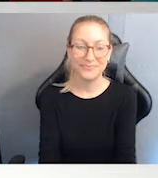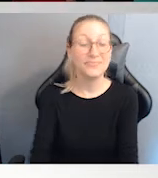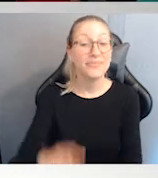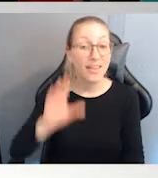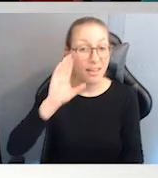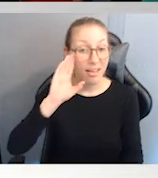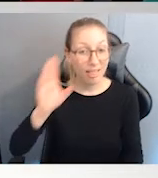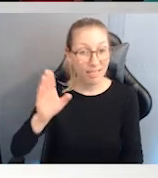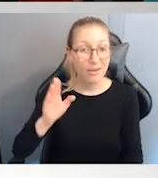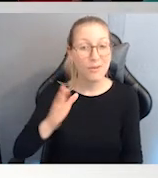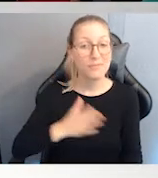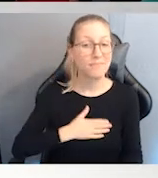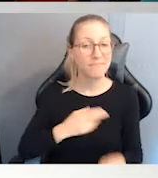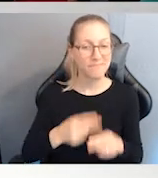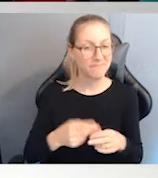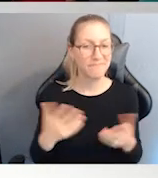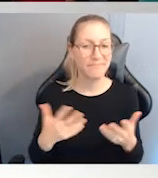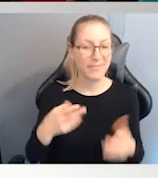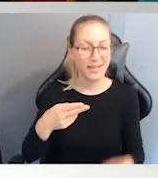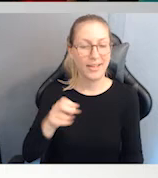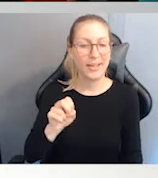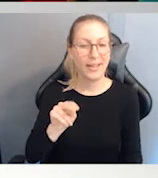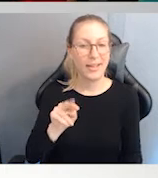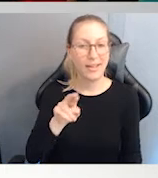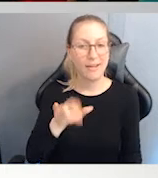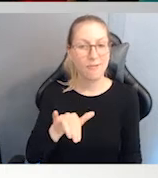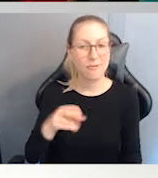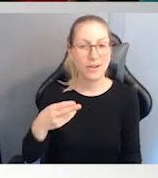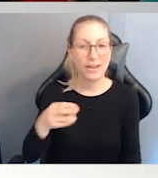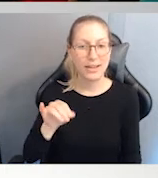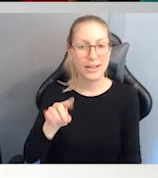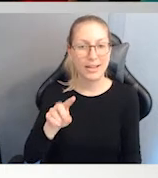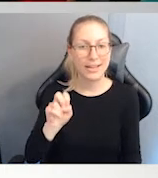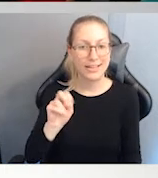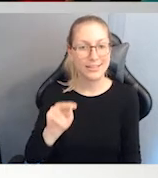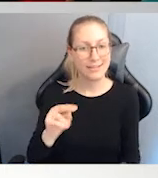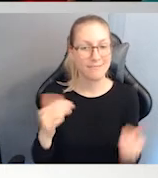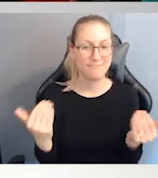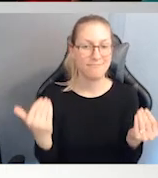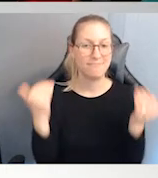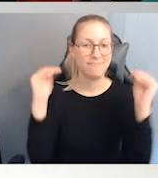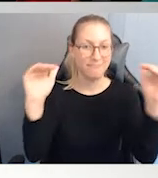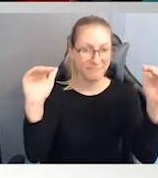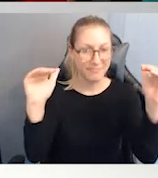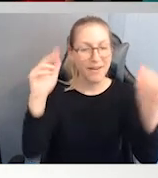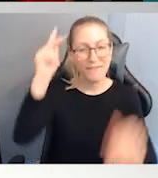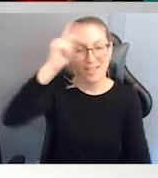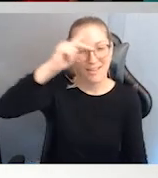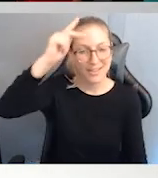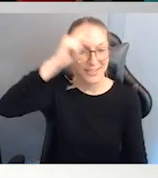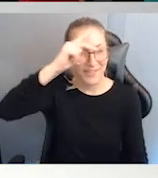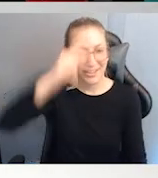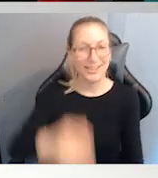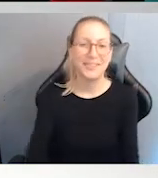Hello, my name is Henry Hayden. I'm the sergeant of for Sufi.